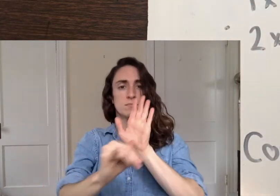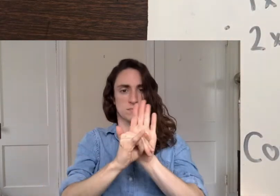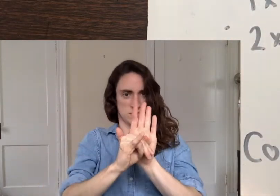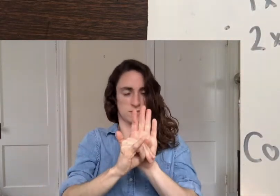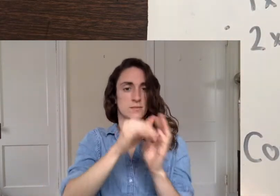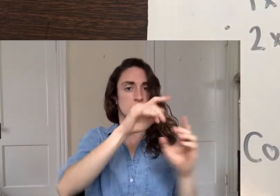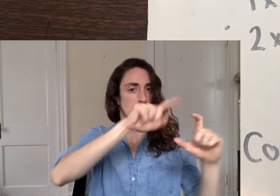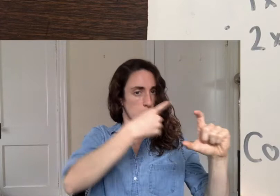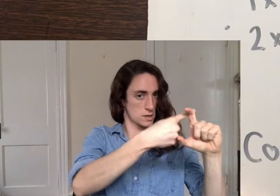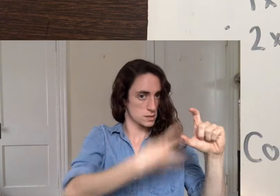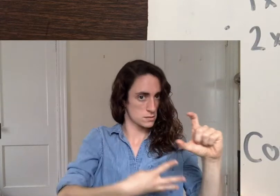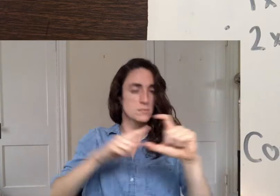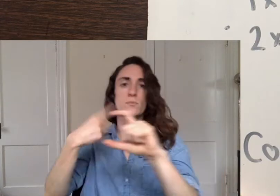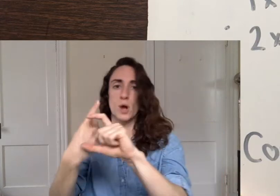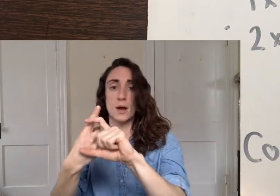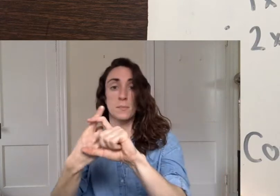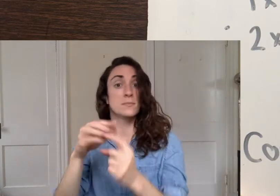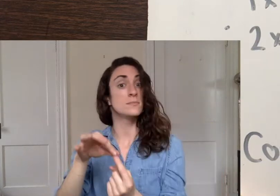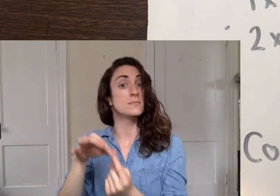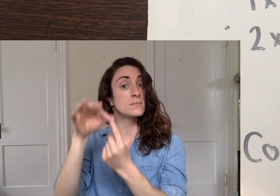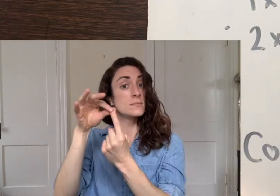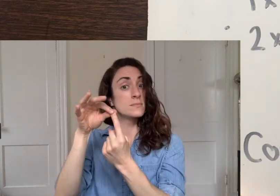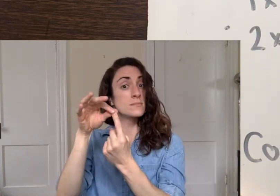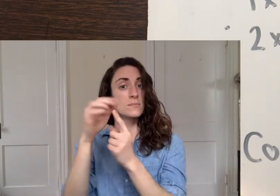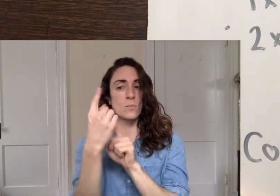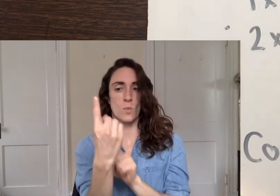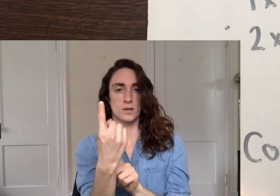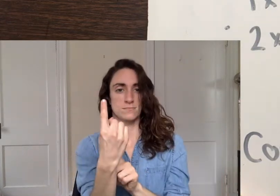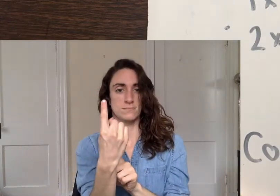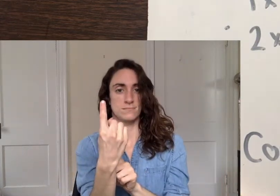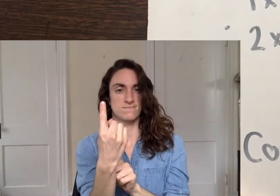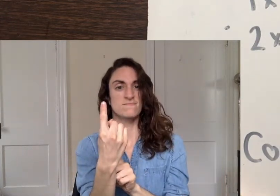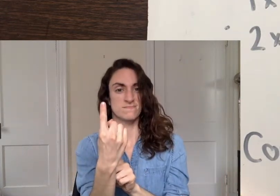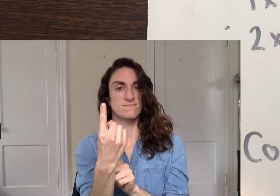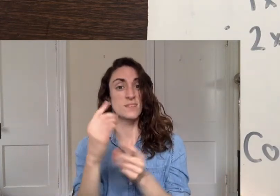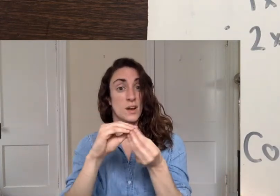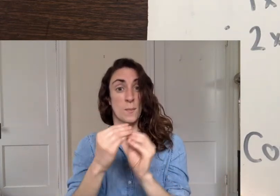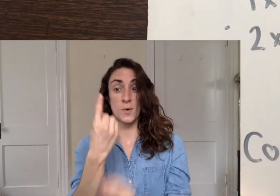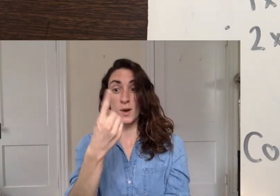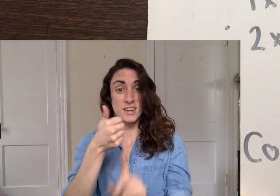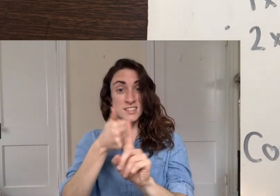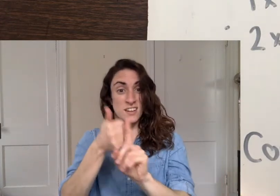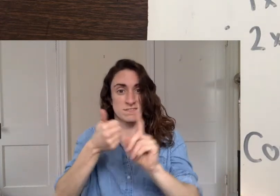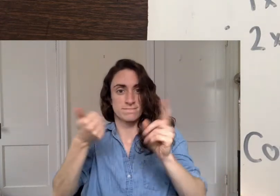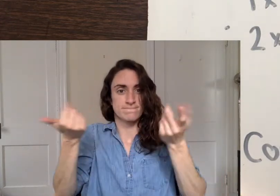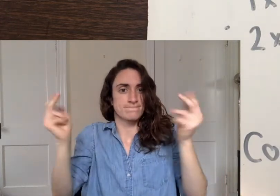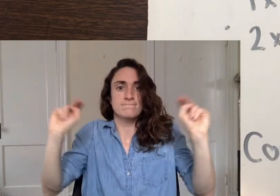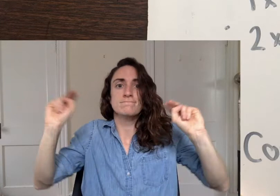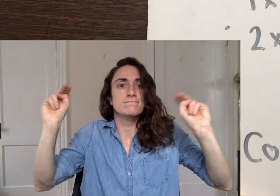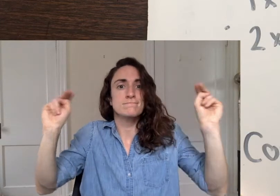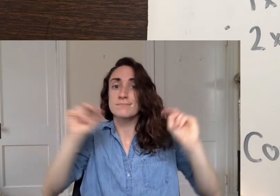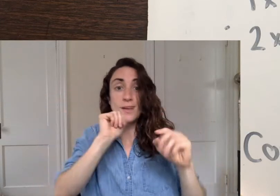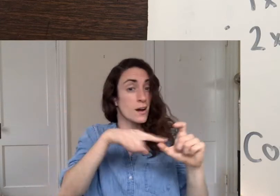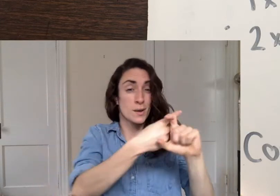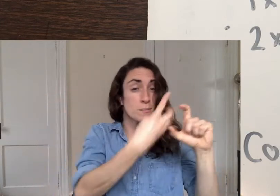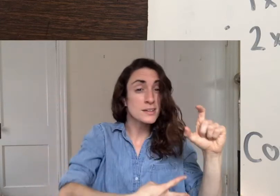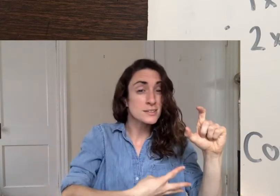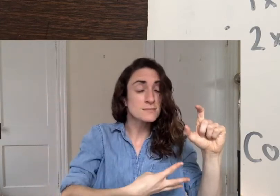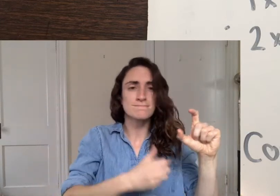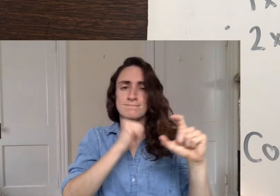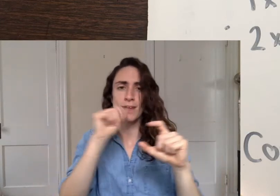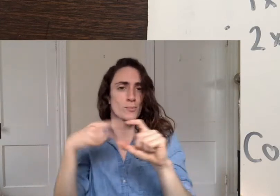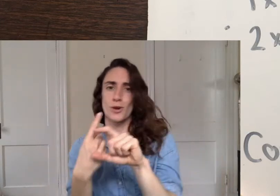one to understand for this concept. It's also worth noting that every natural number is either prime or composite, with the exception of